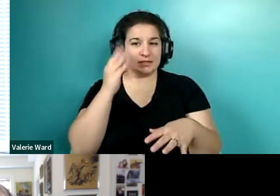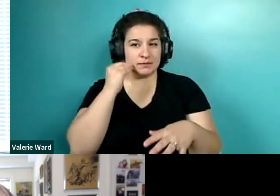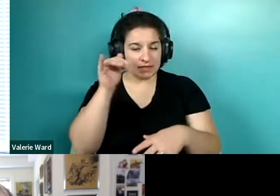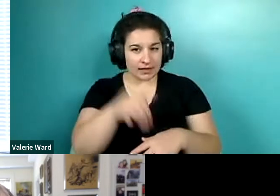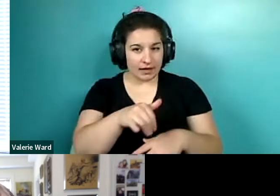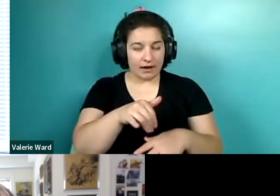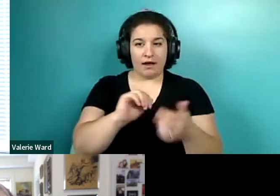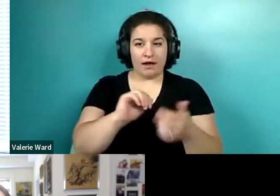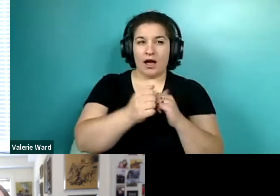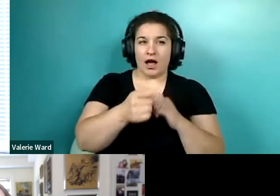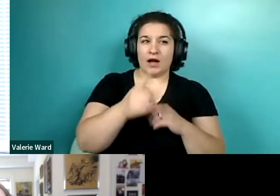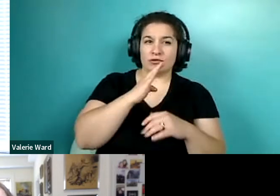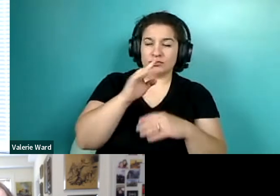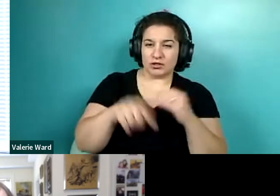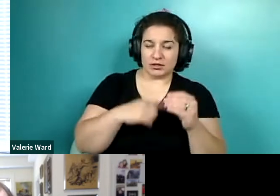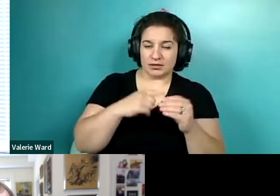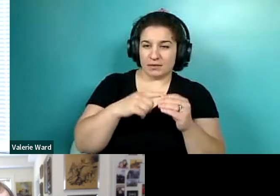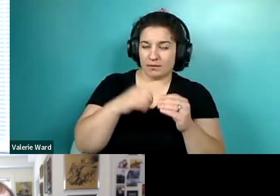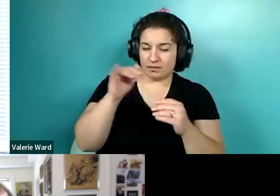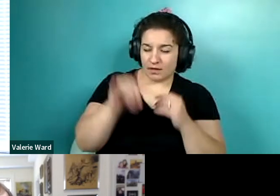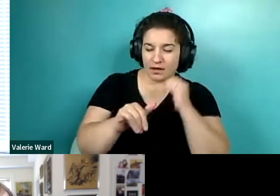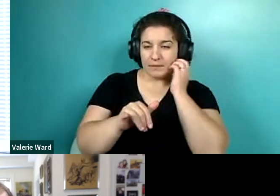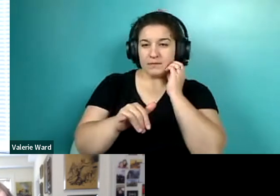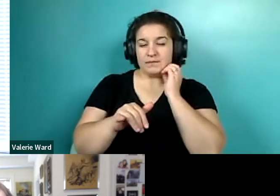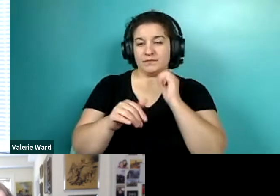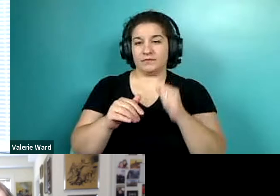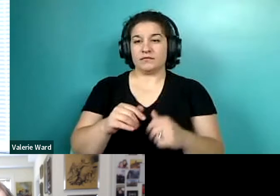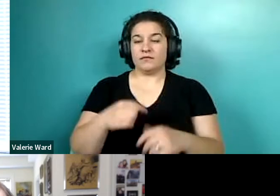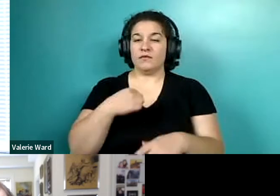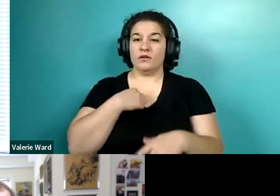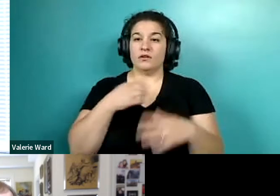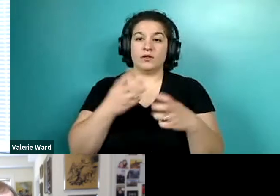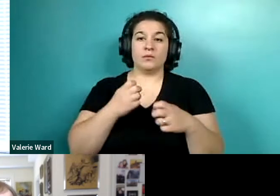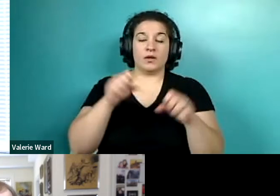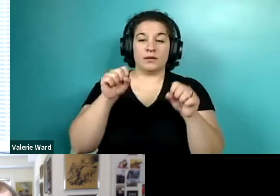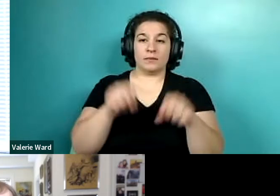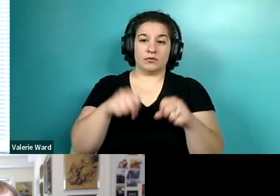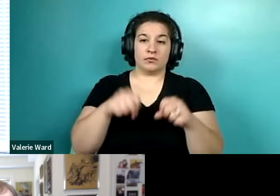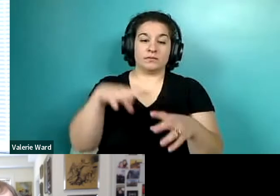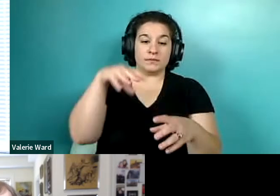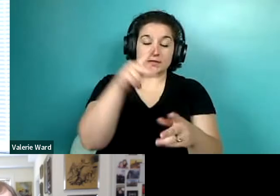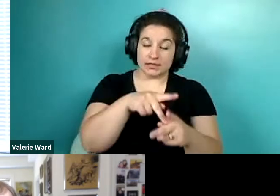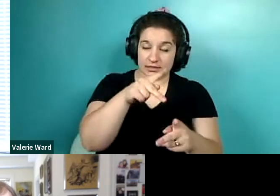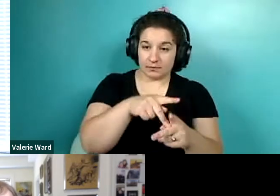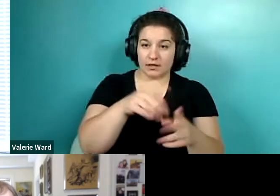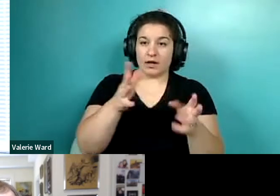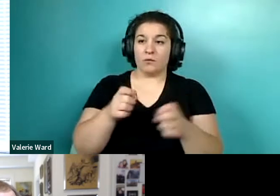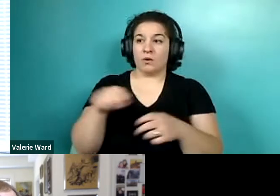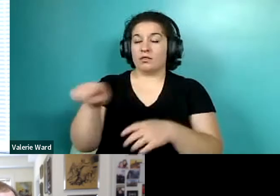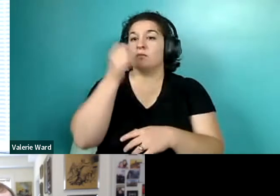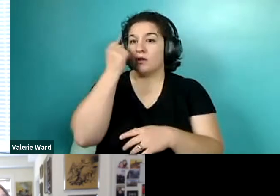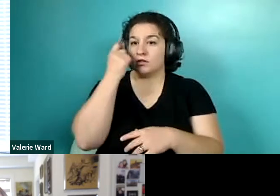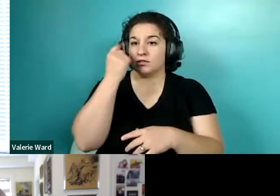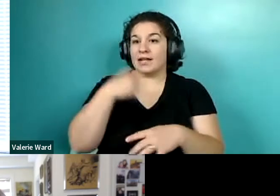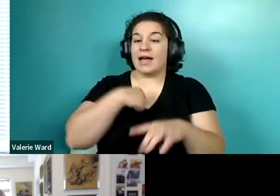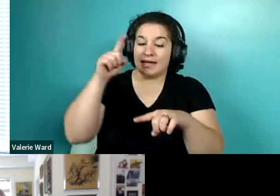talk to people about this? And, I want to be able to be participating, and I want them to understand that I can't unless